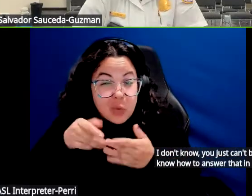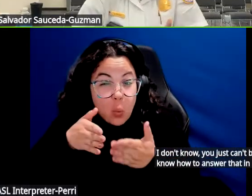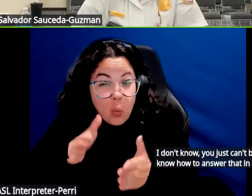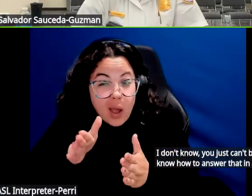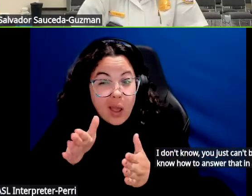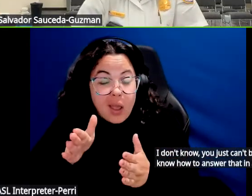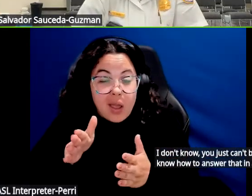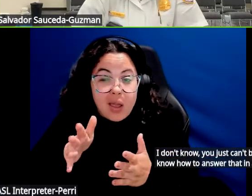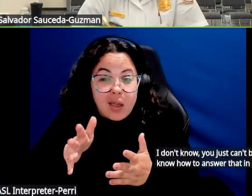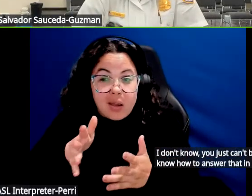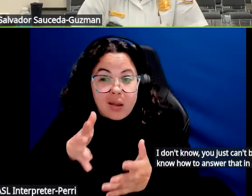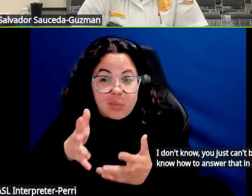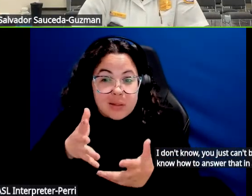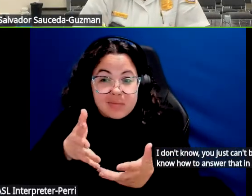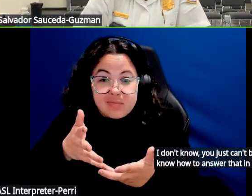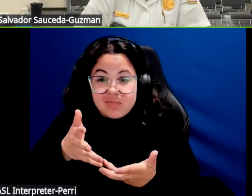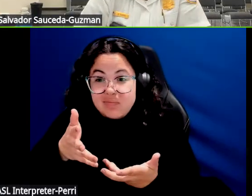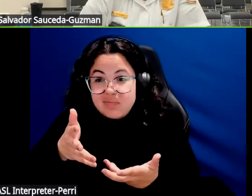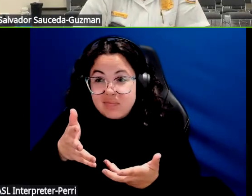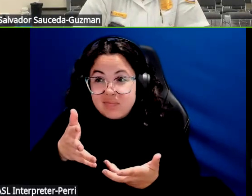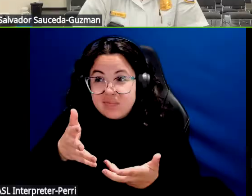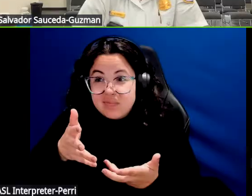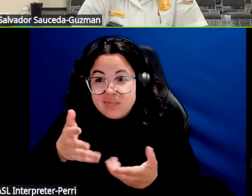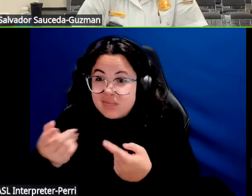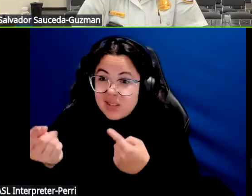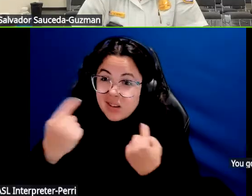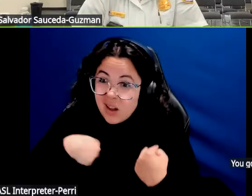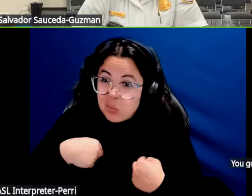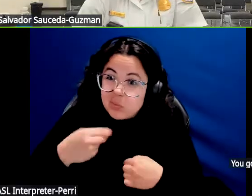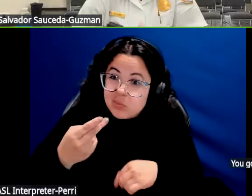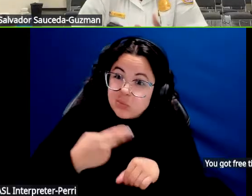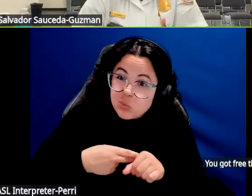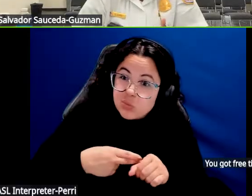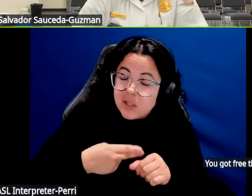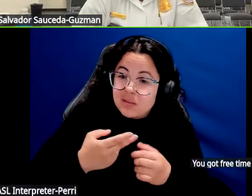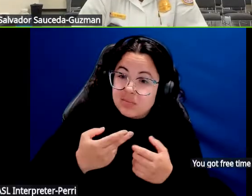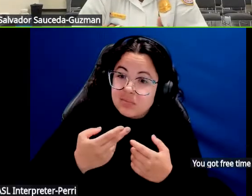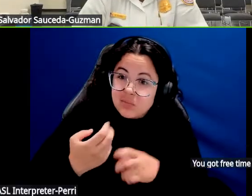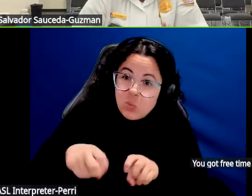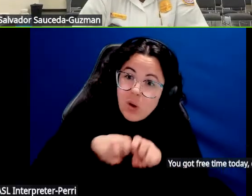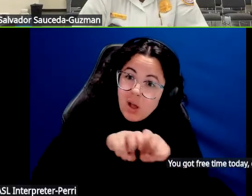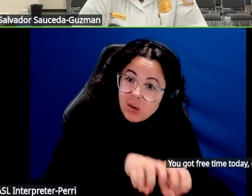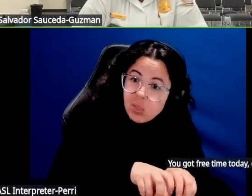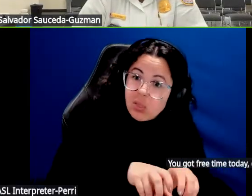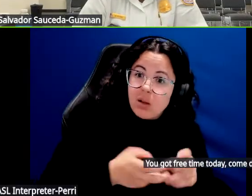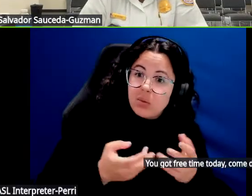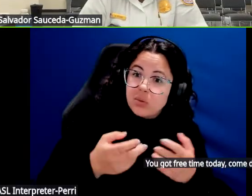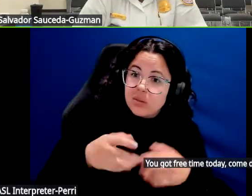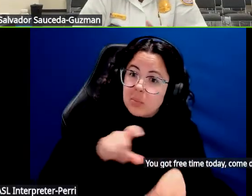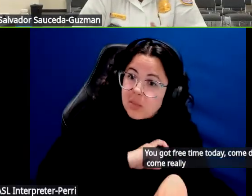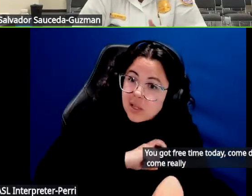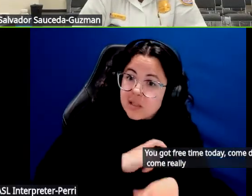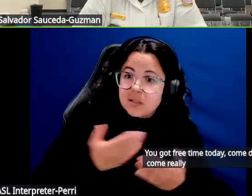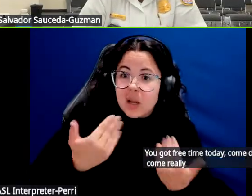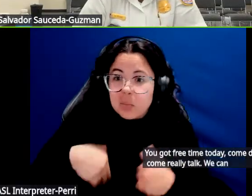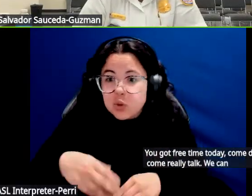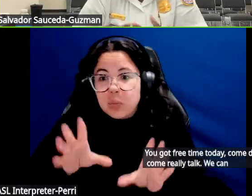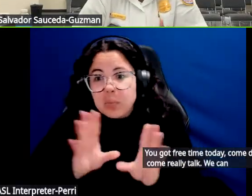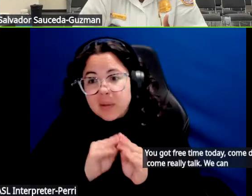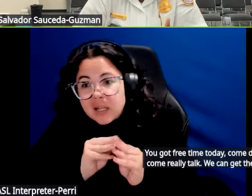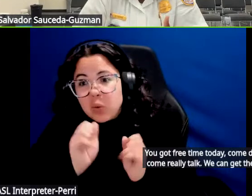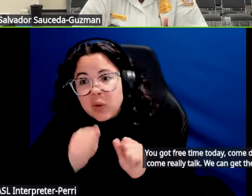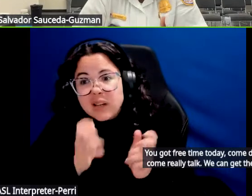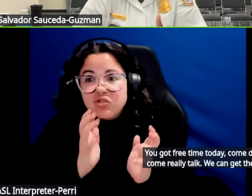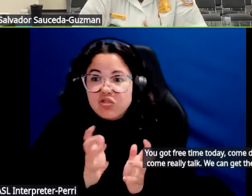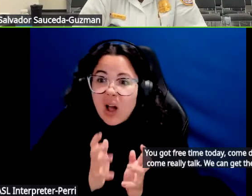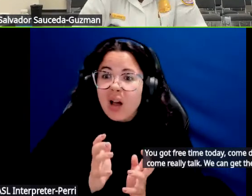besides you got free time today, come do a ride along, or you want to come to a meeting, come really talk. We can get these agencies out. Like,